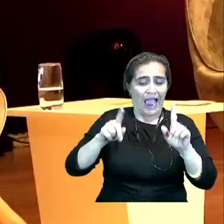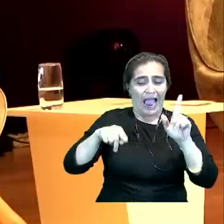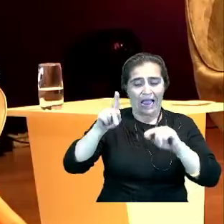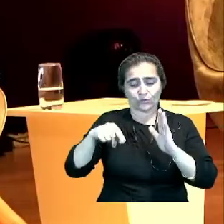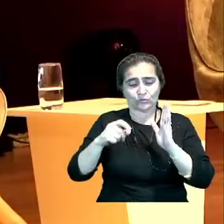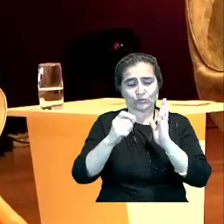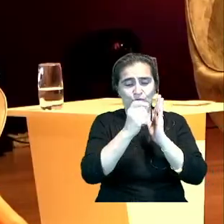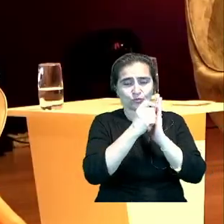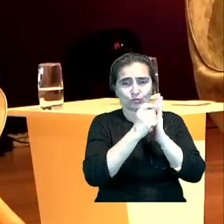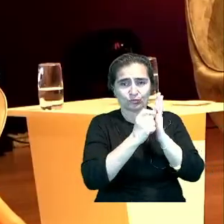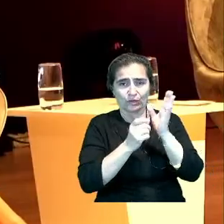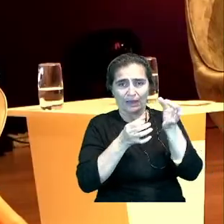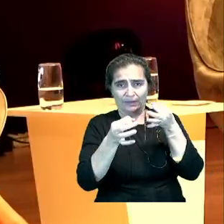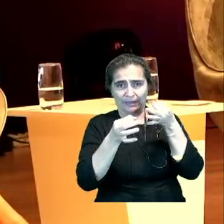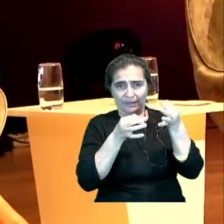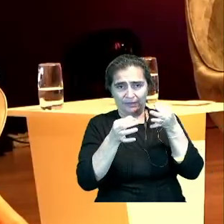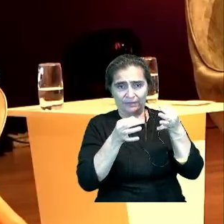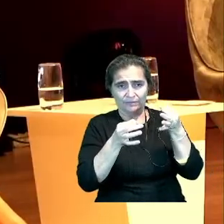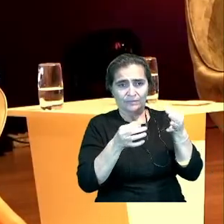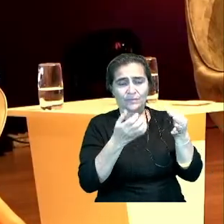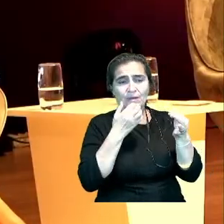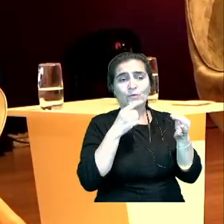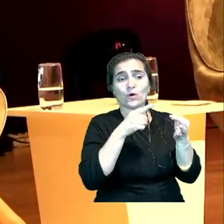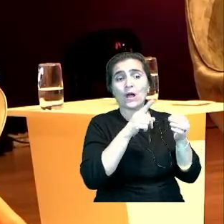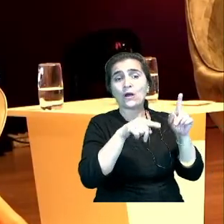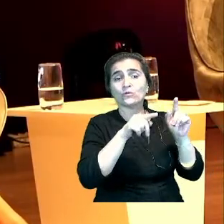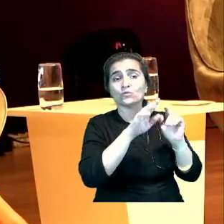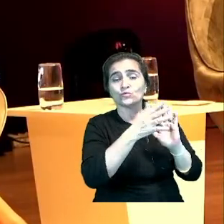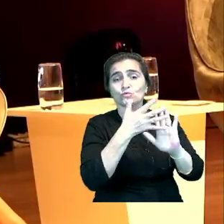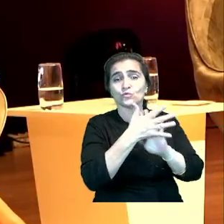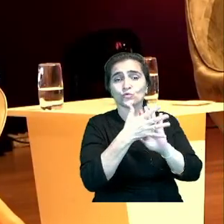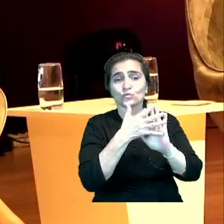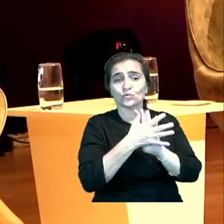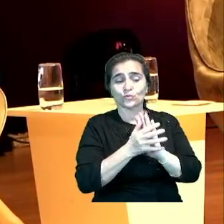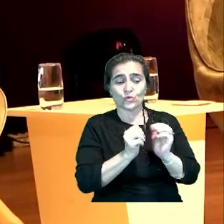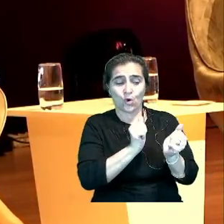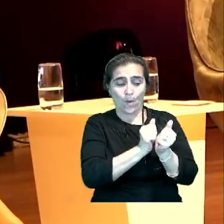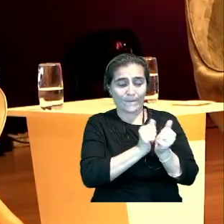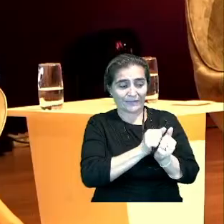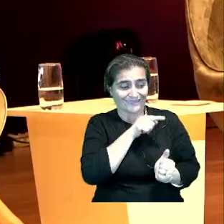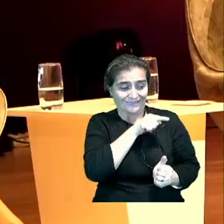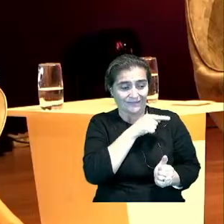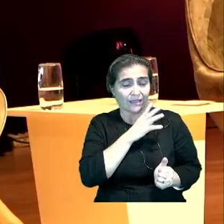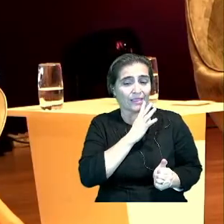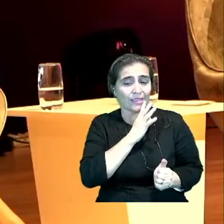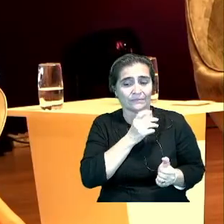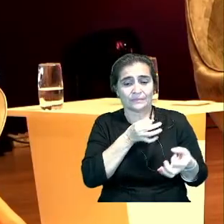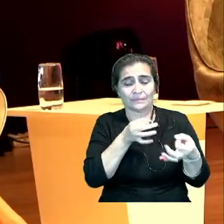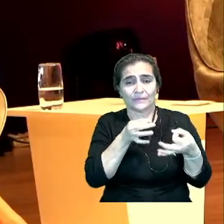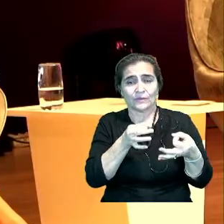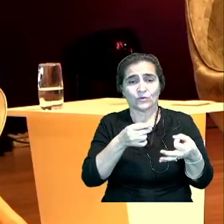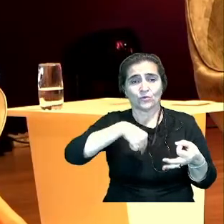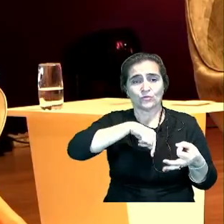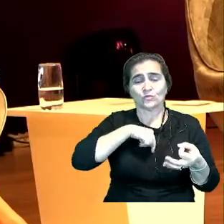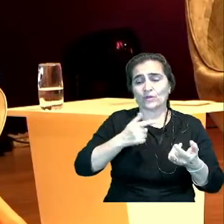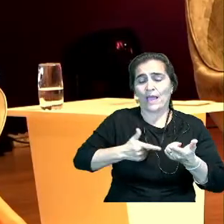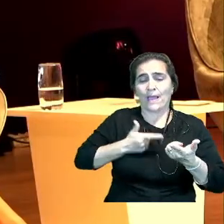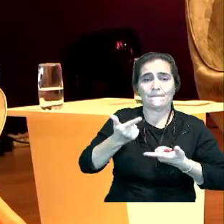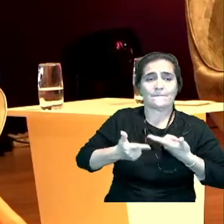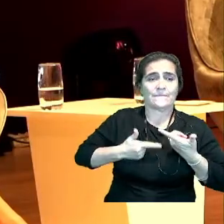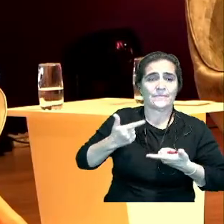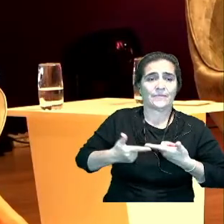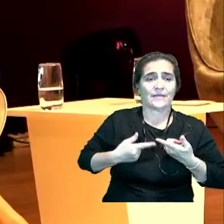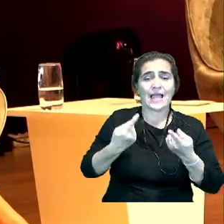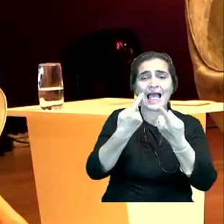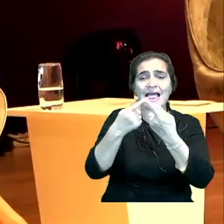then as objectively as I can to talk about very interesting points presented here. The colleague was talking about